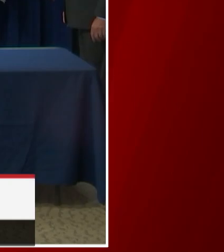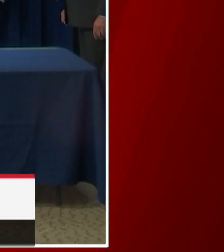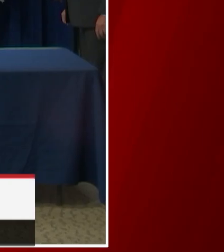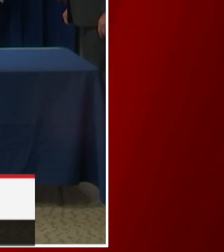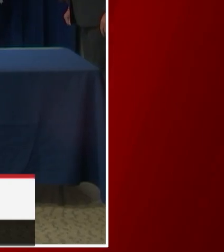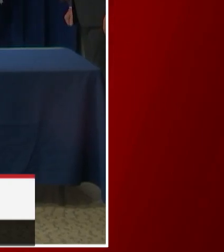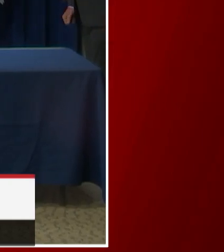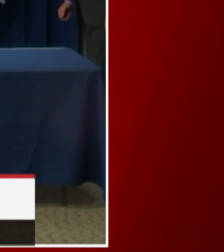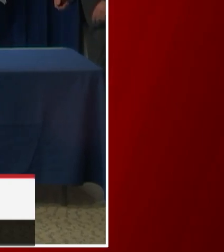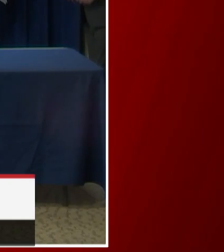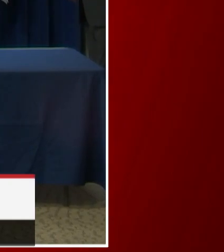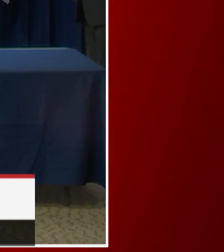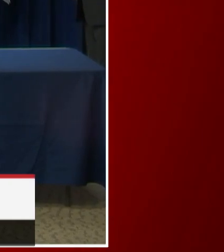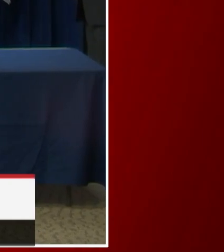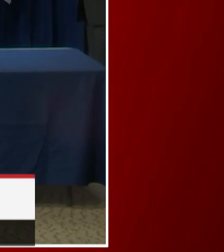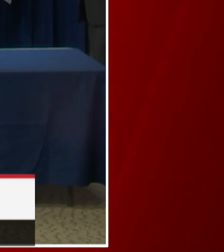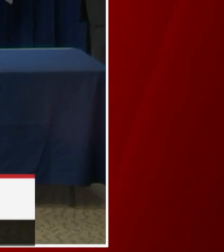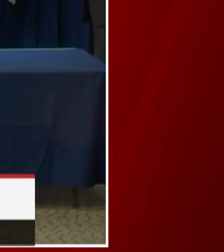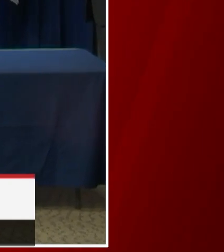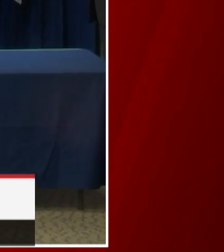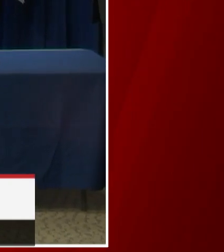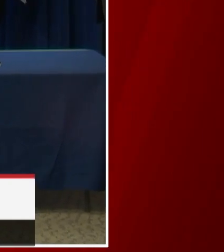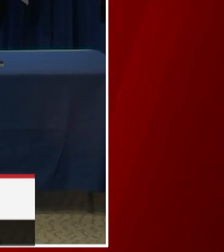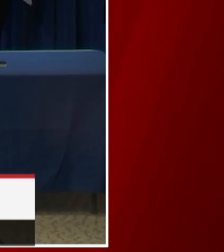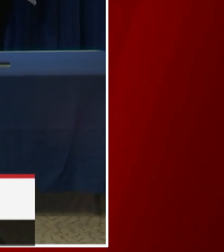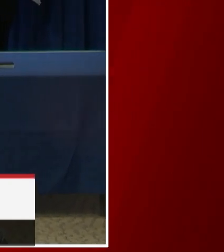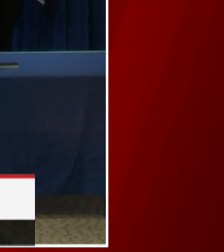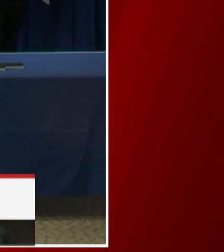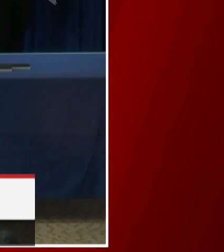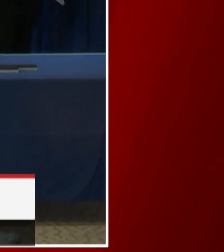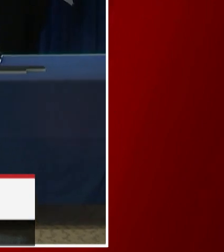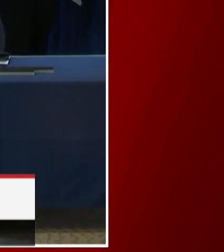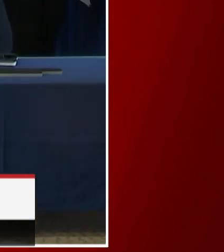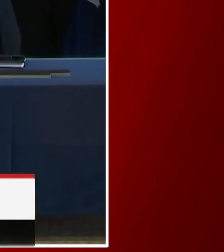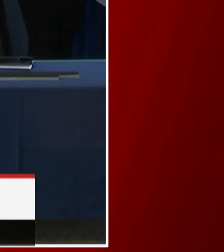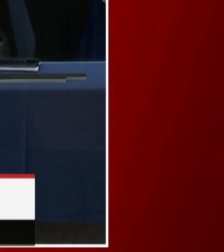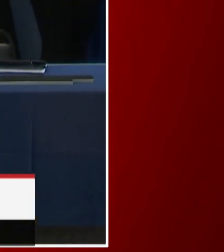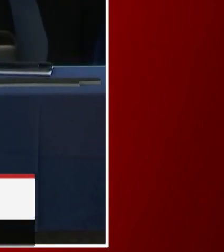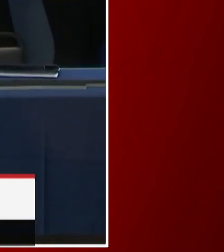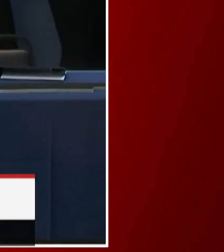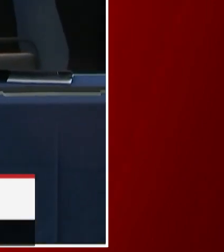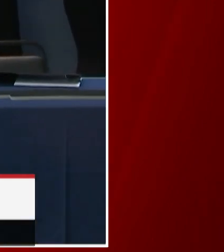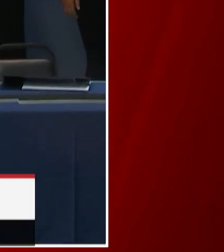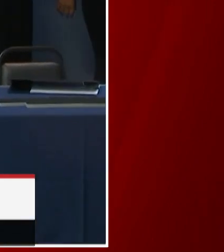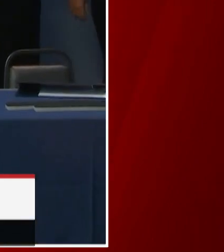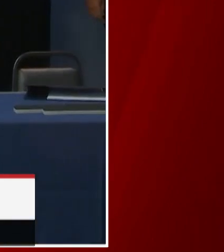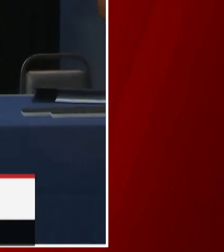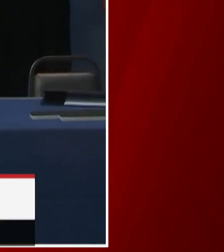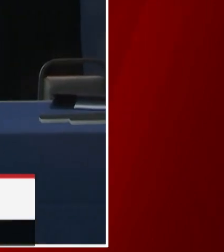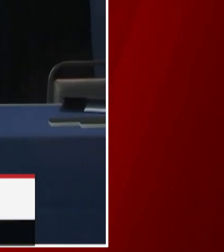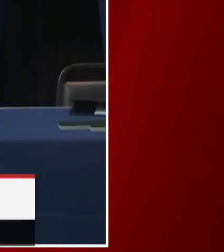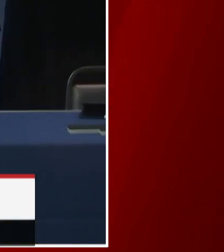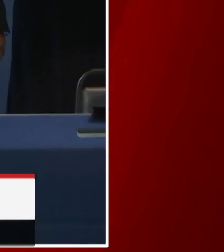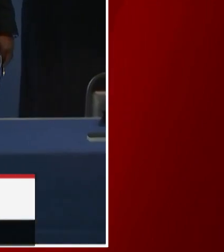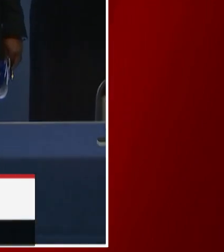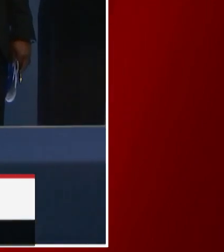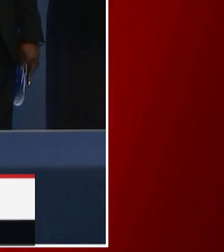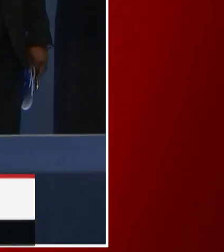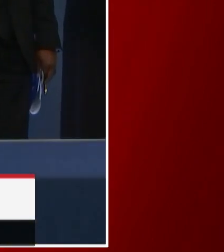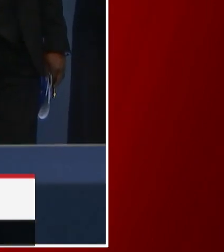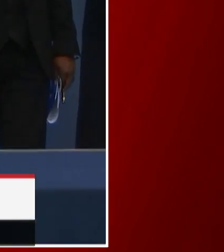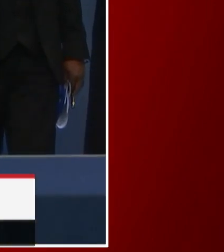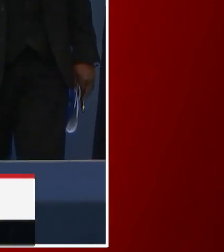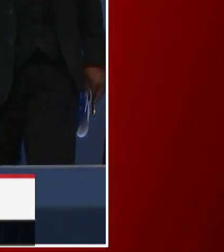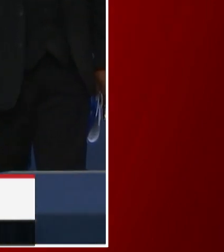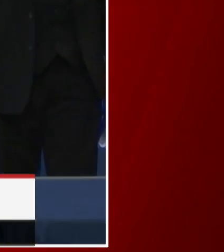I'm just following up on the contact tracing workers. Somebody texted me during the press conference saying that some of those contact tracing